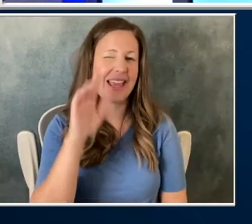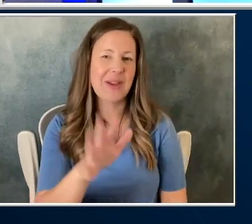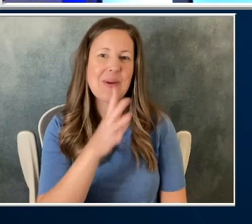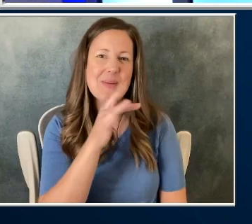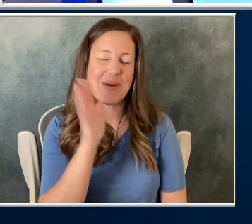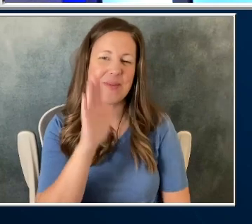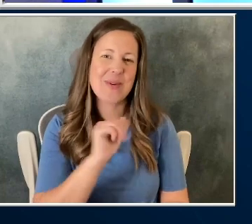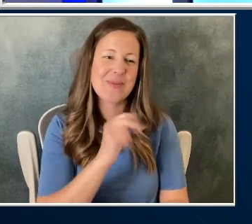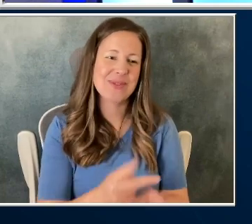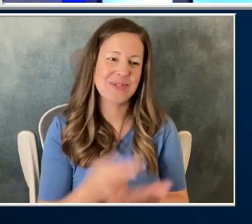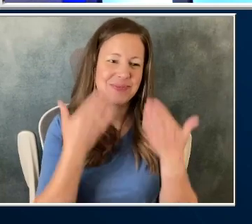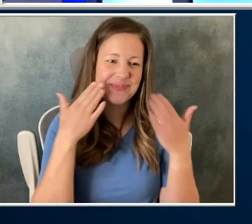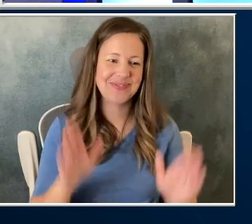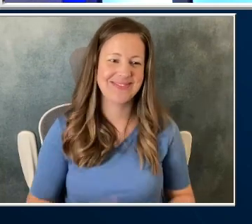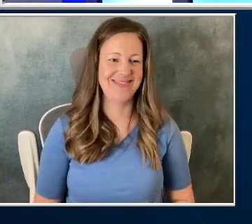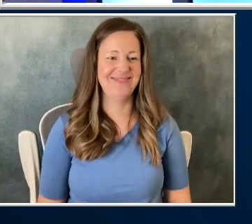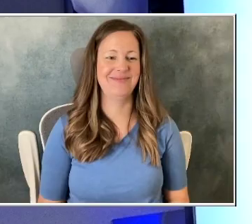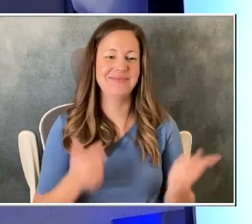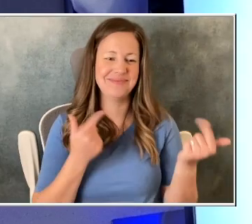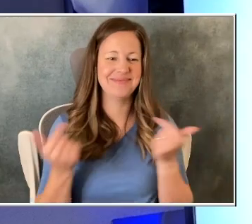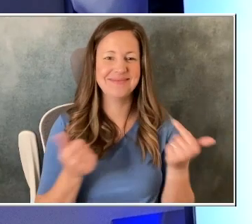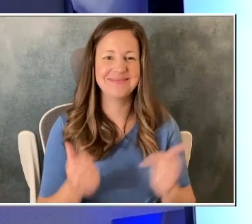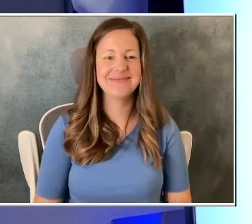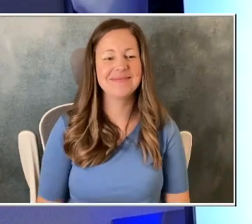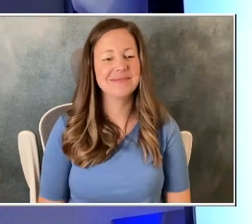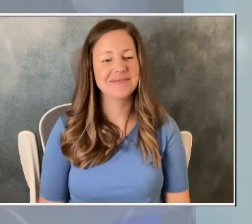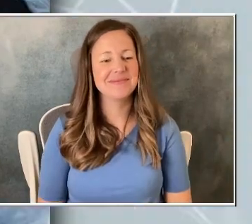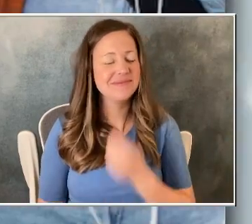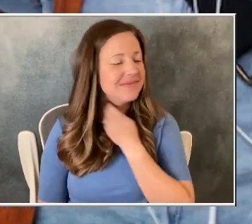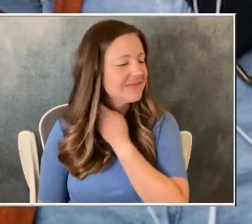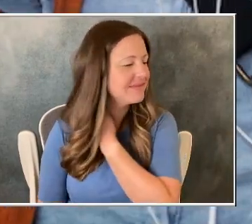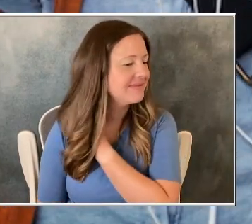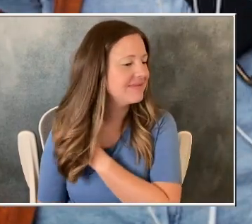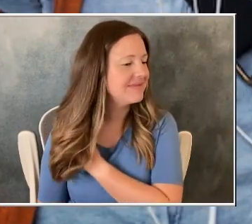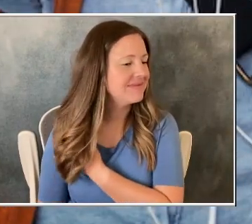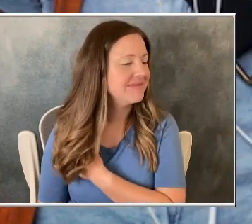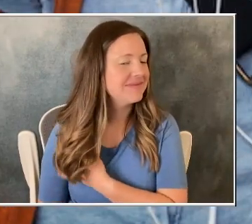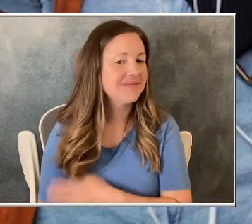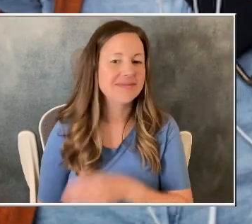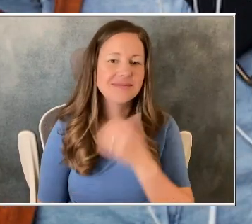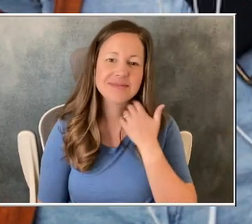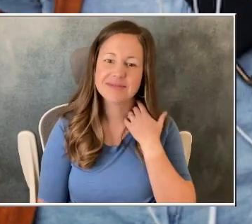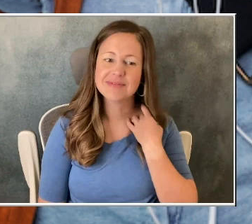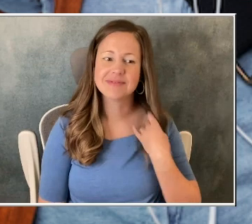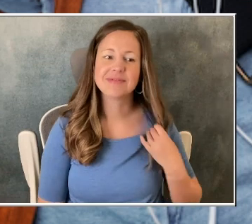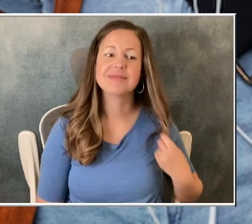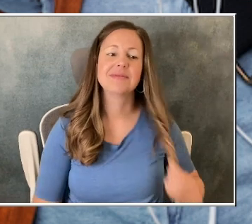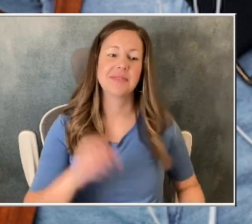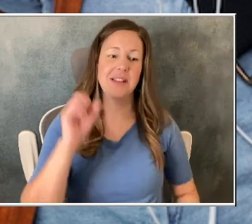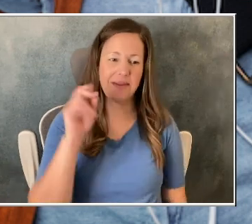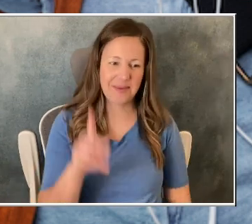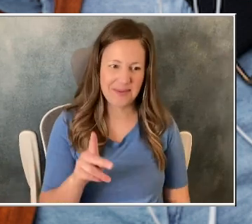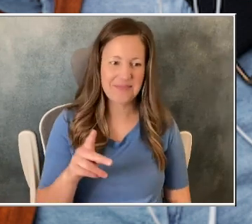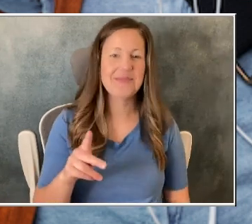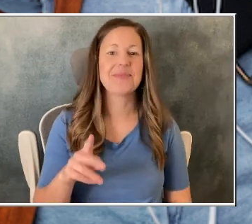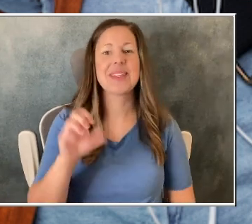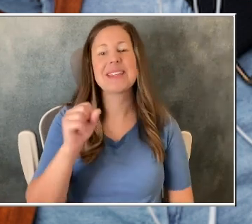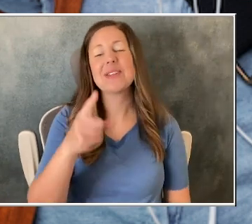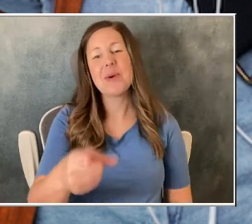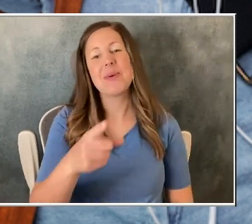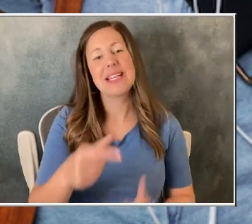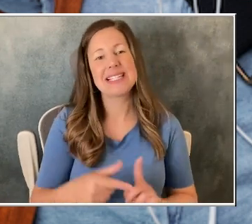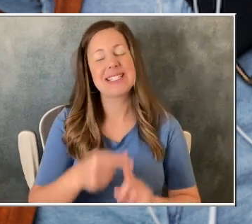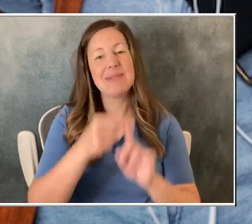speaking of parents, we're going to say you can send in your dermatologist. That doesn't mean you're all parents, but a special shout out to